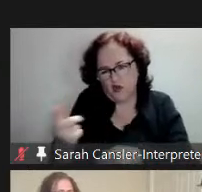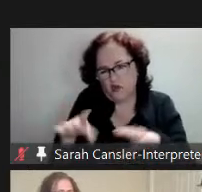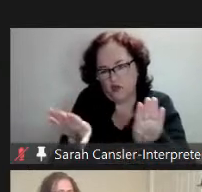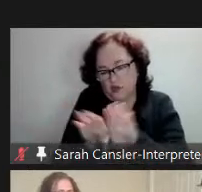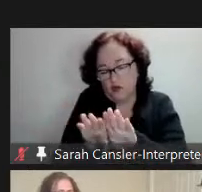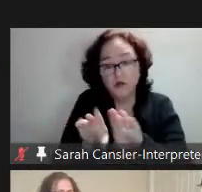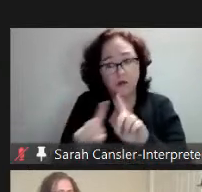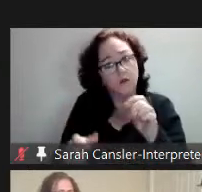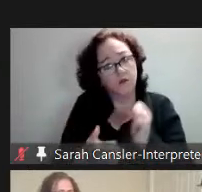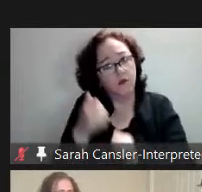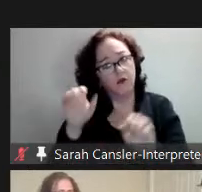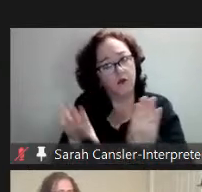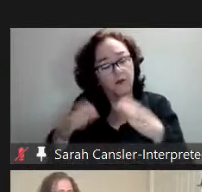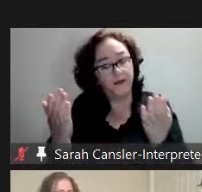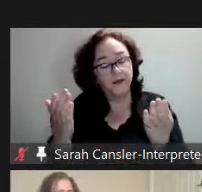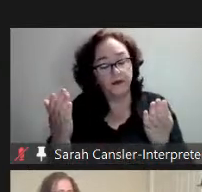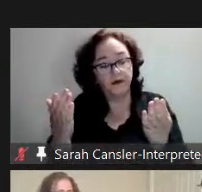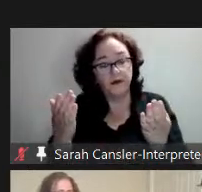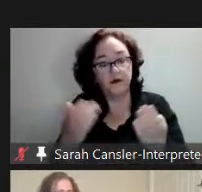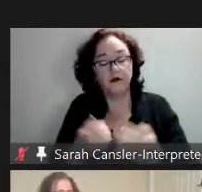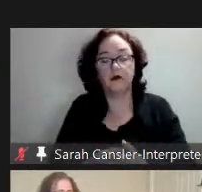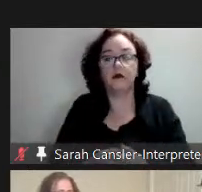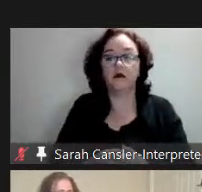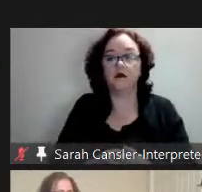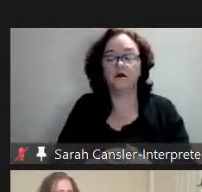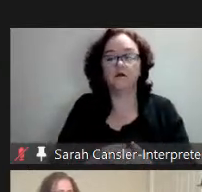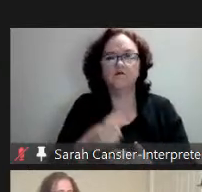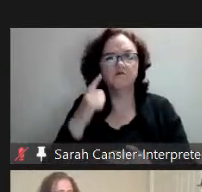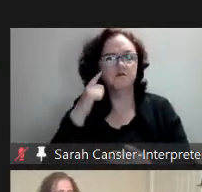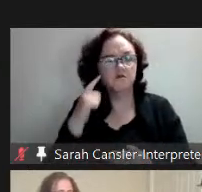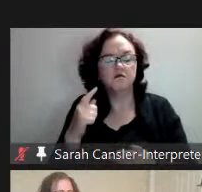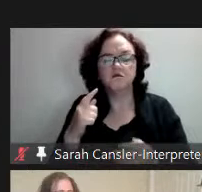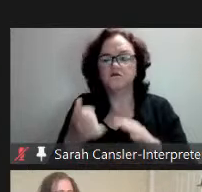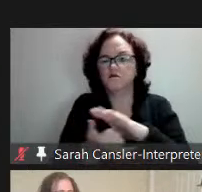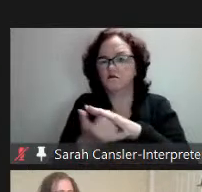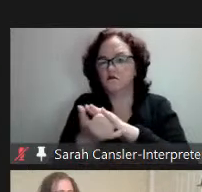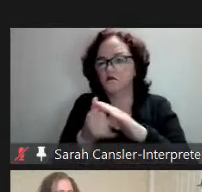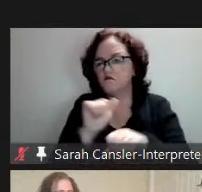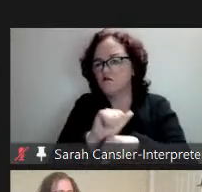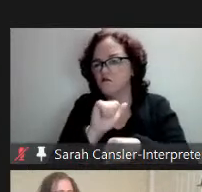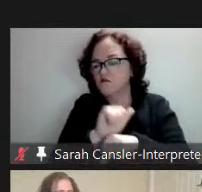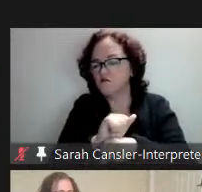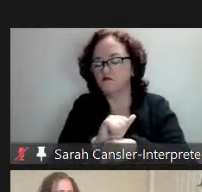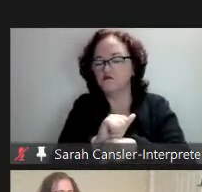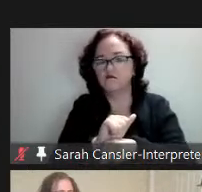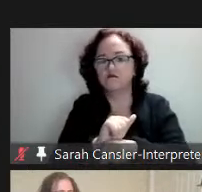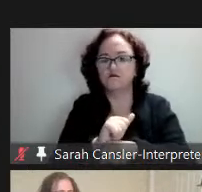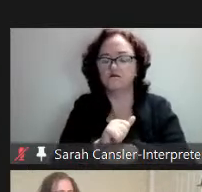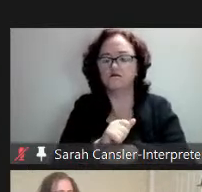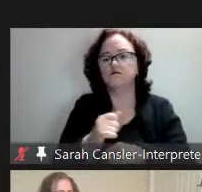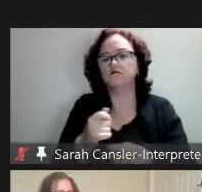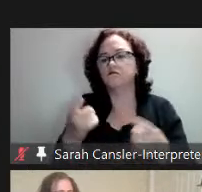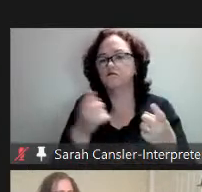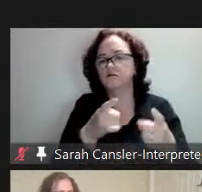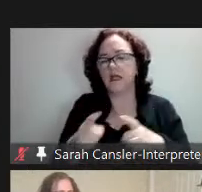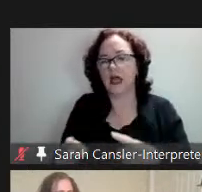We are anticipating that the subway work would happen approximately halfway through the duration of the project.